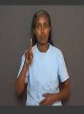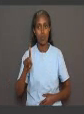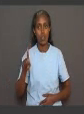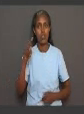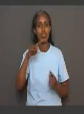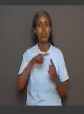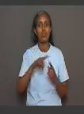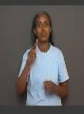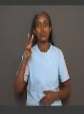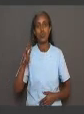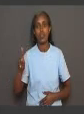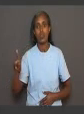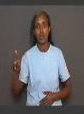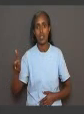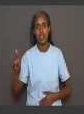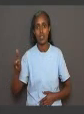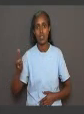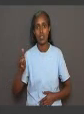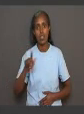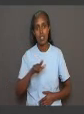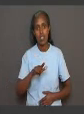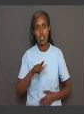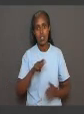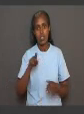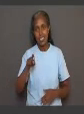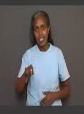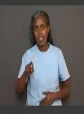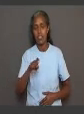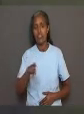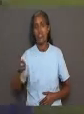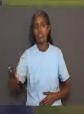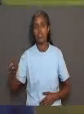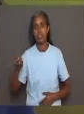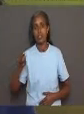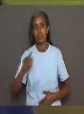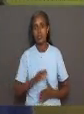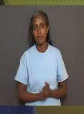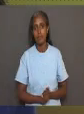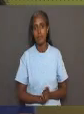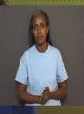to 21 along the x-axis.